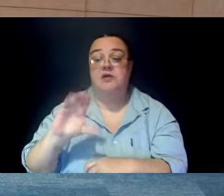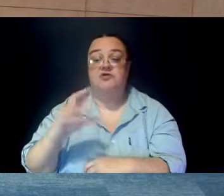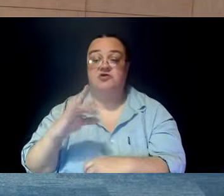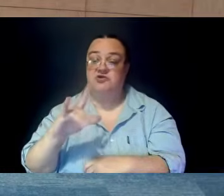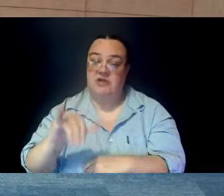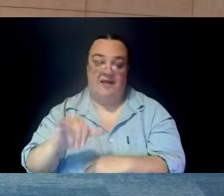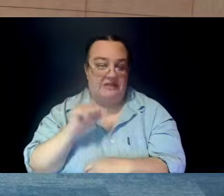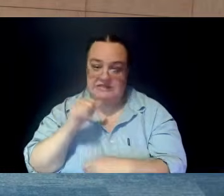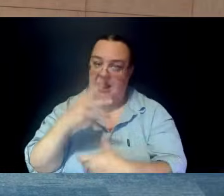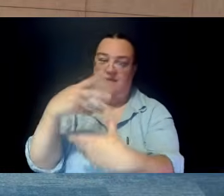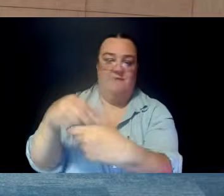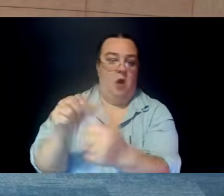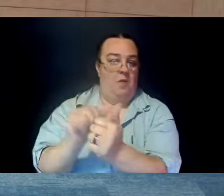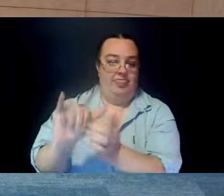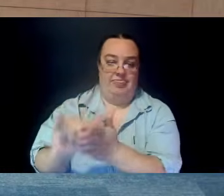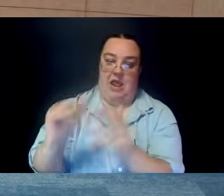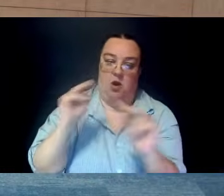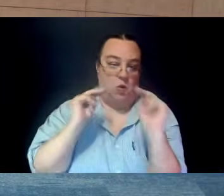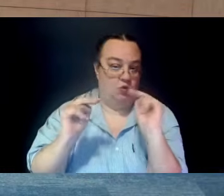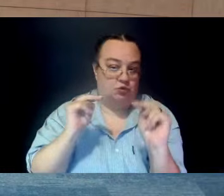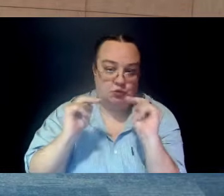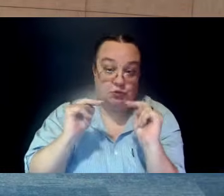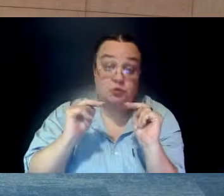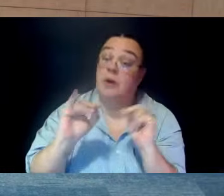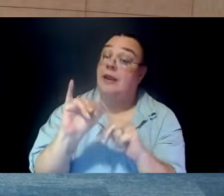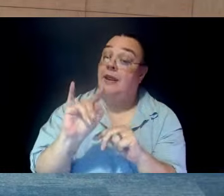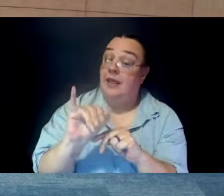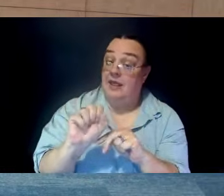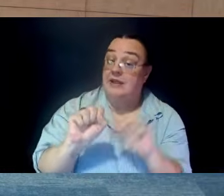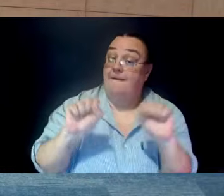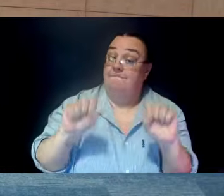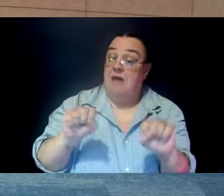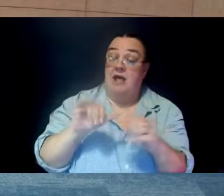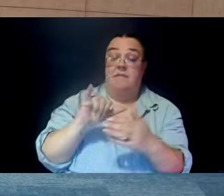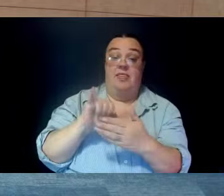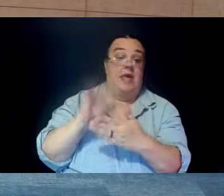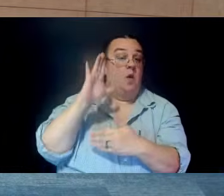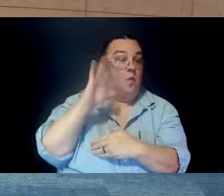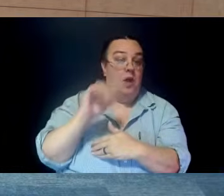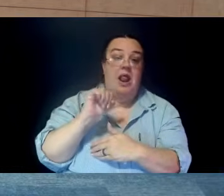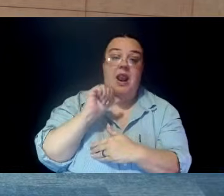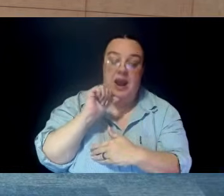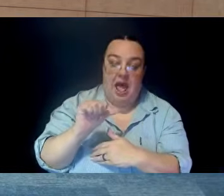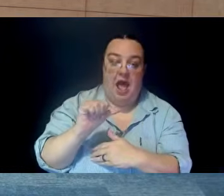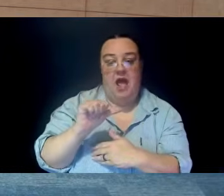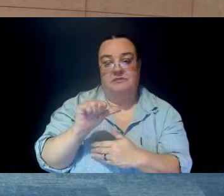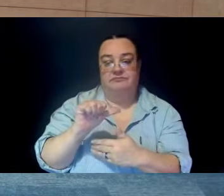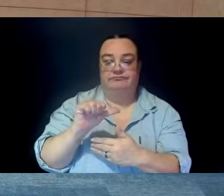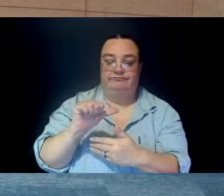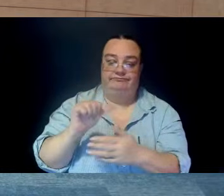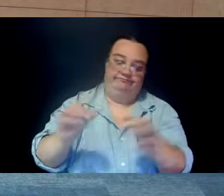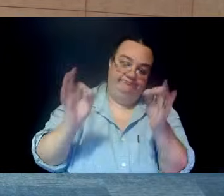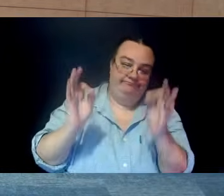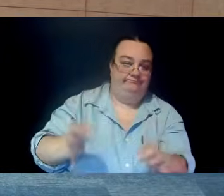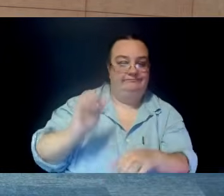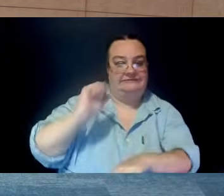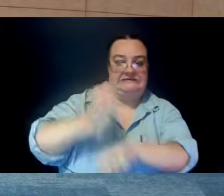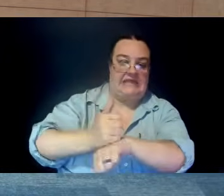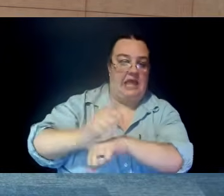that negotiation. So it is possible that it will not be inked at 25%.